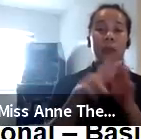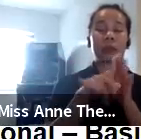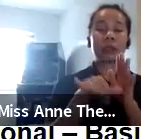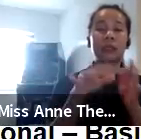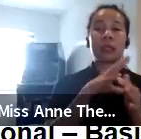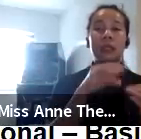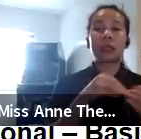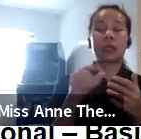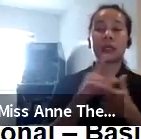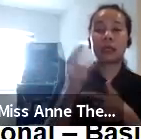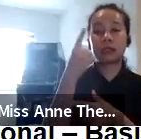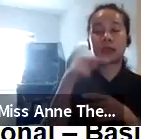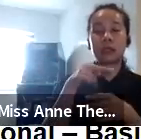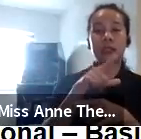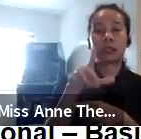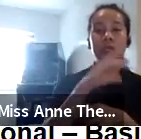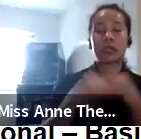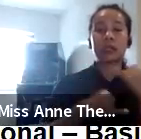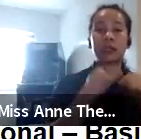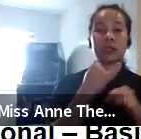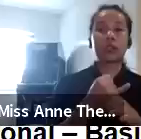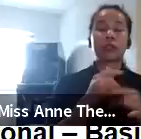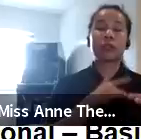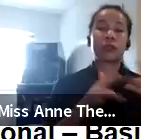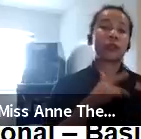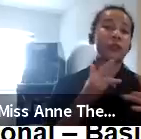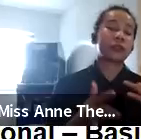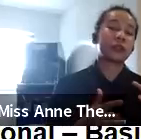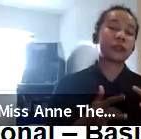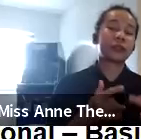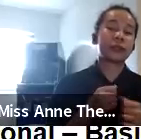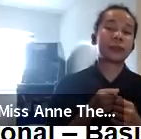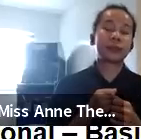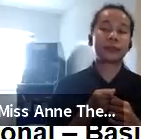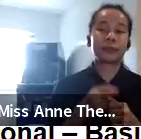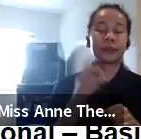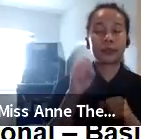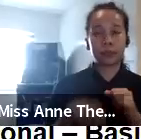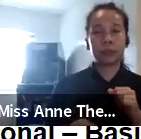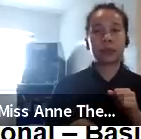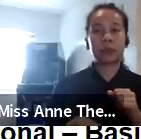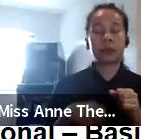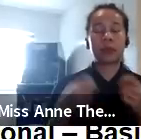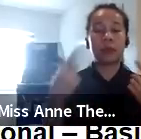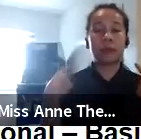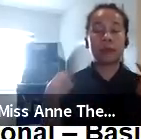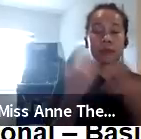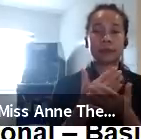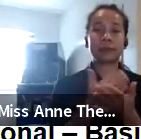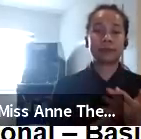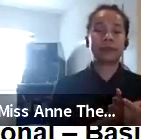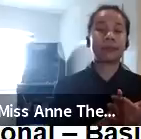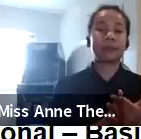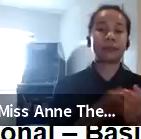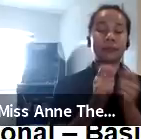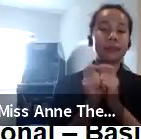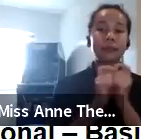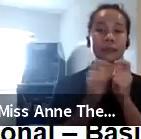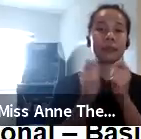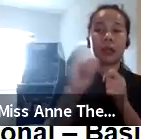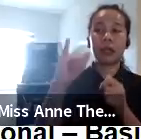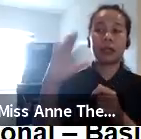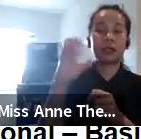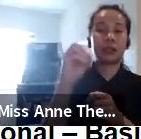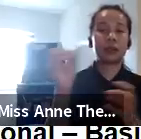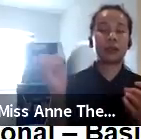guidelines for national and international concerns. So I have developed together with the ICO office, we